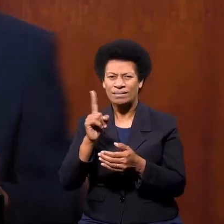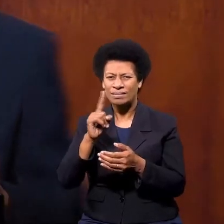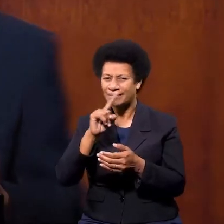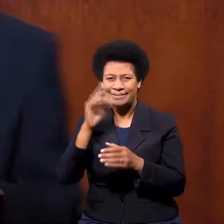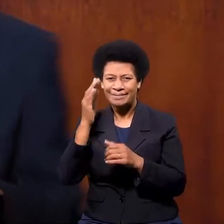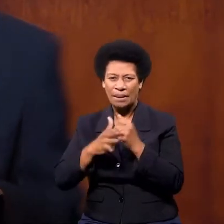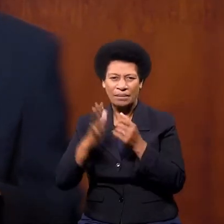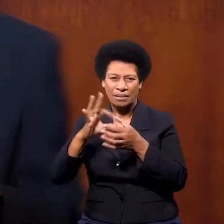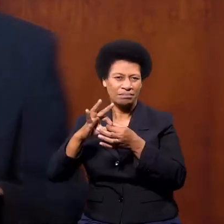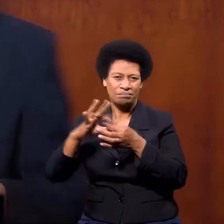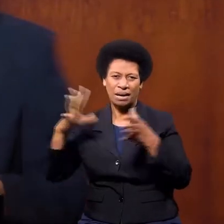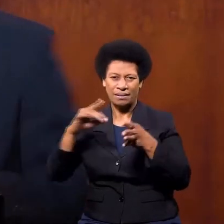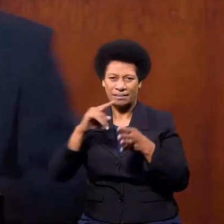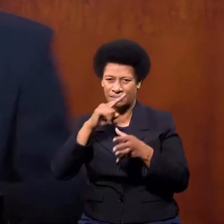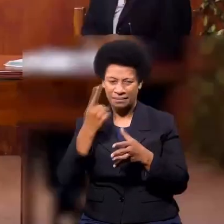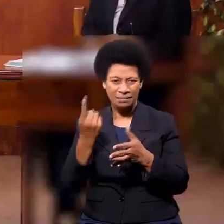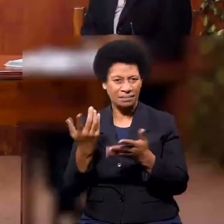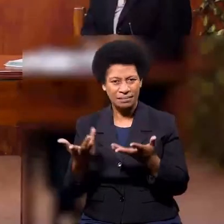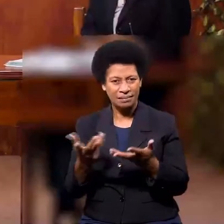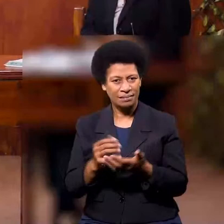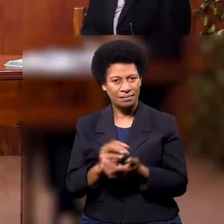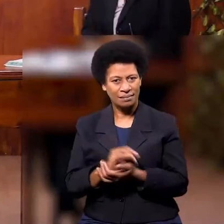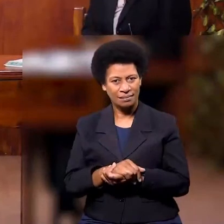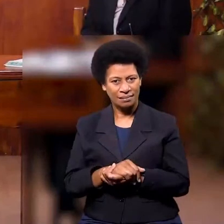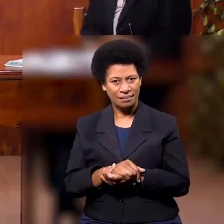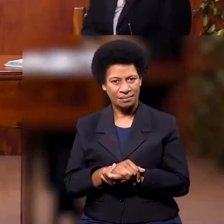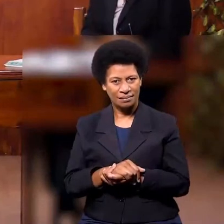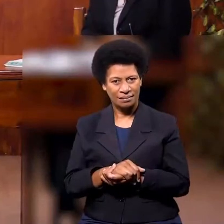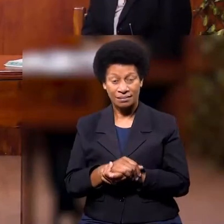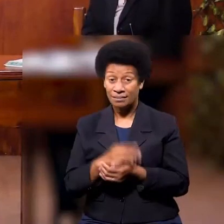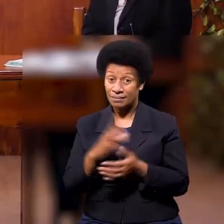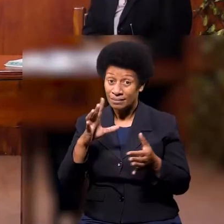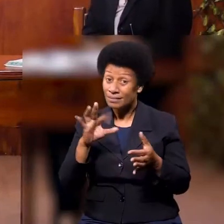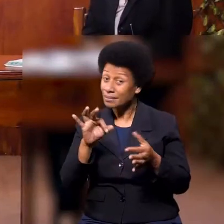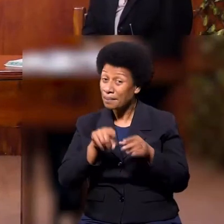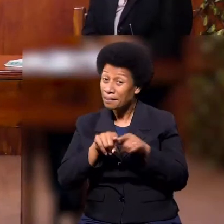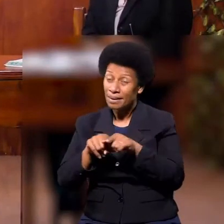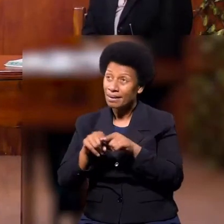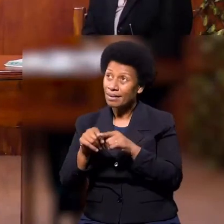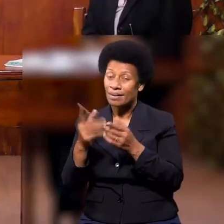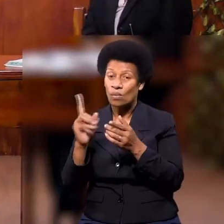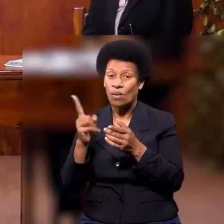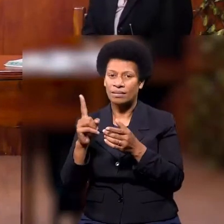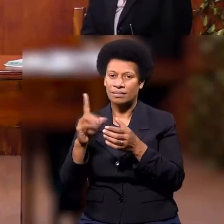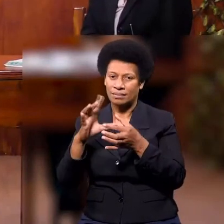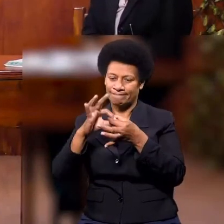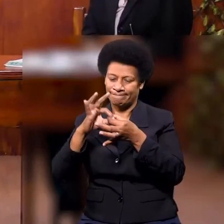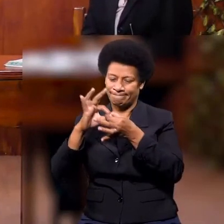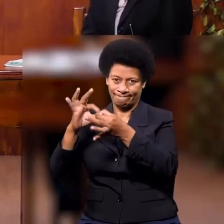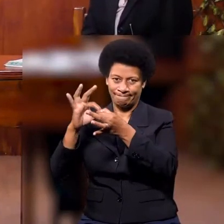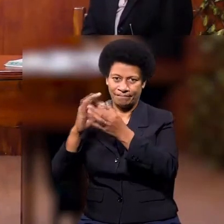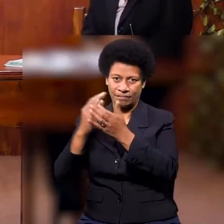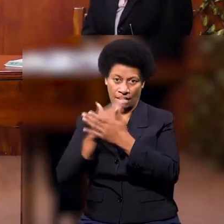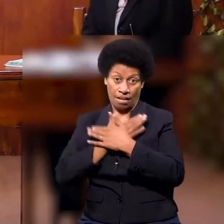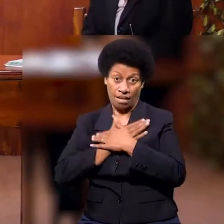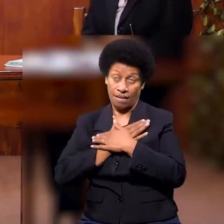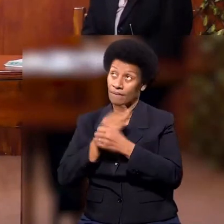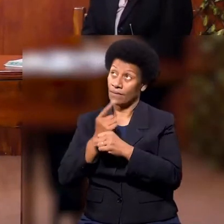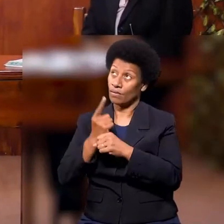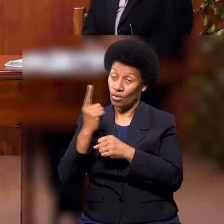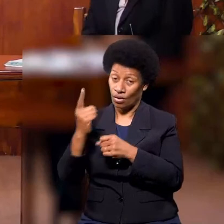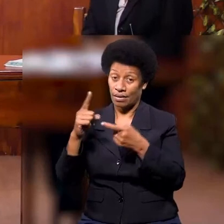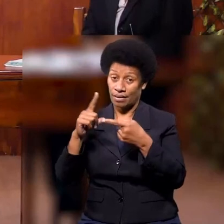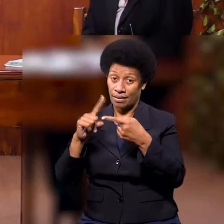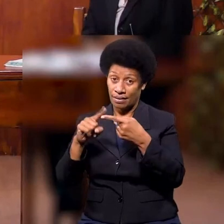I pronounced that right. That's fine. Okay? Inseparably linked to obedience to him. So when you love